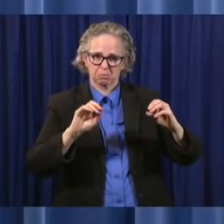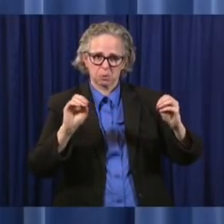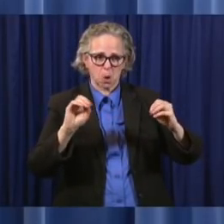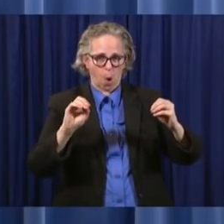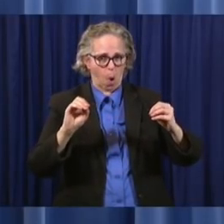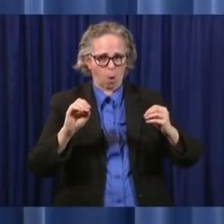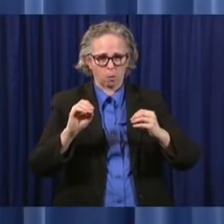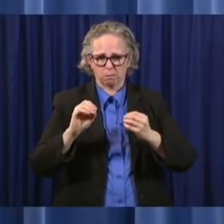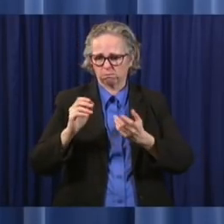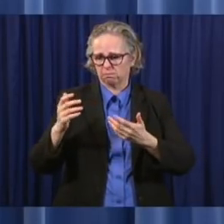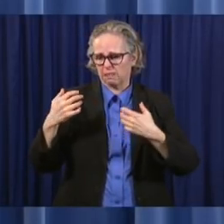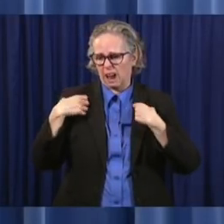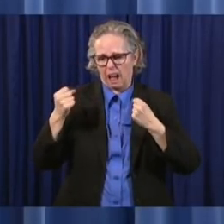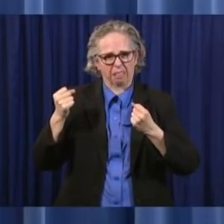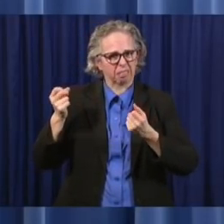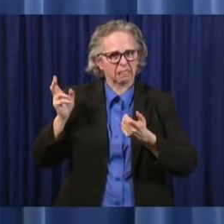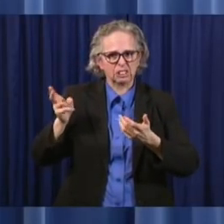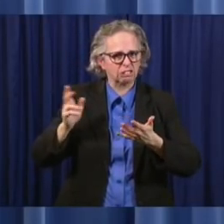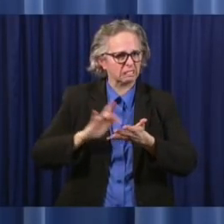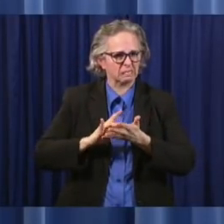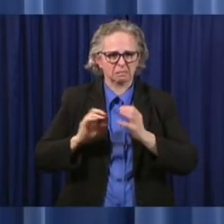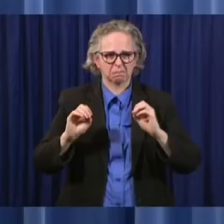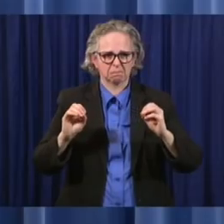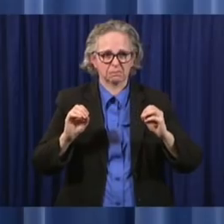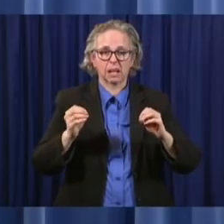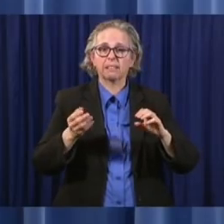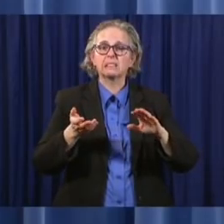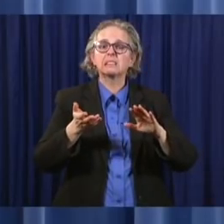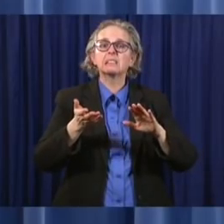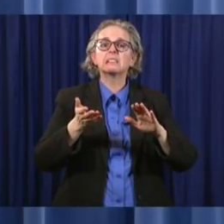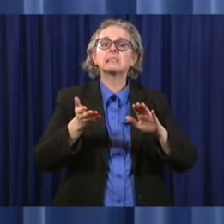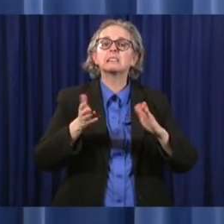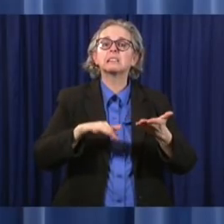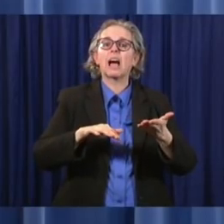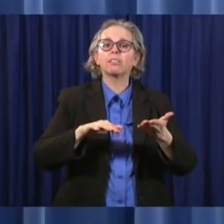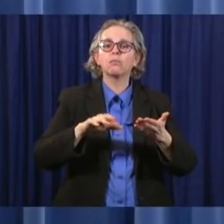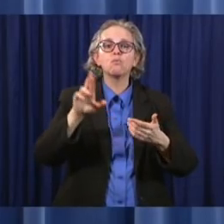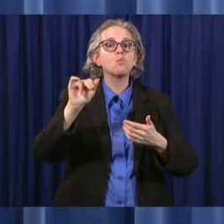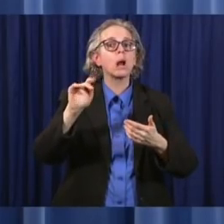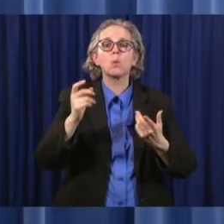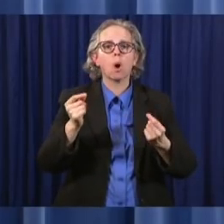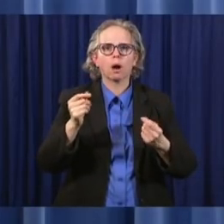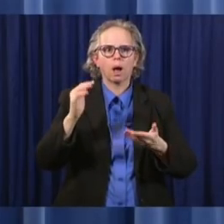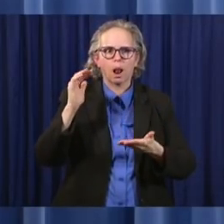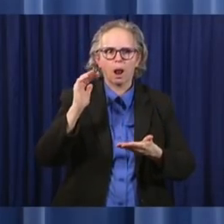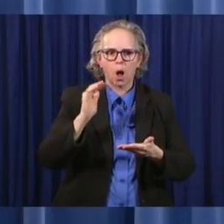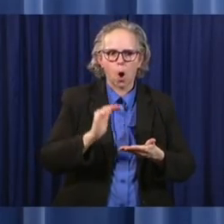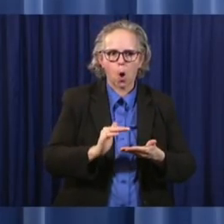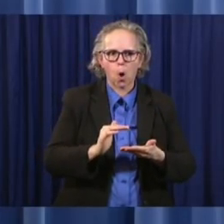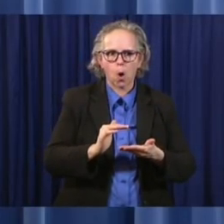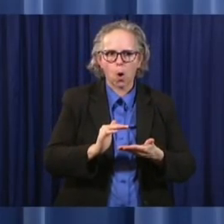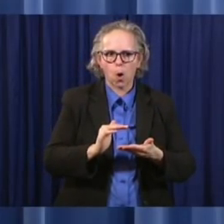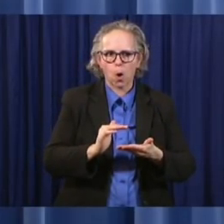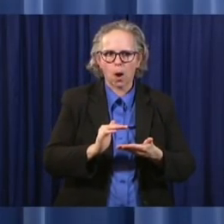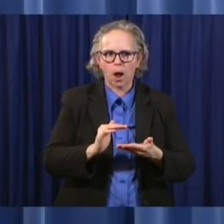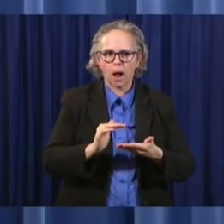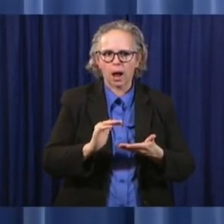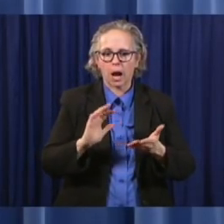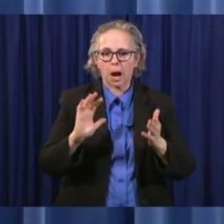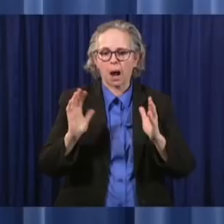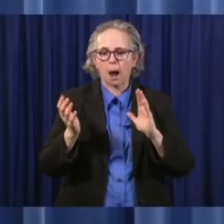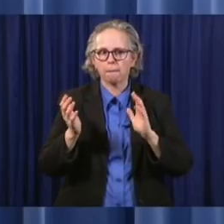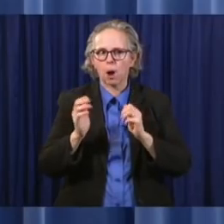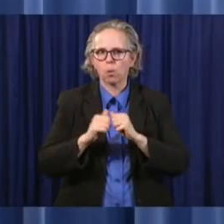death rate is small. The risk is not nearly as much as your friends who are